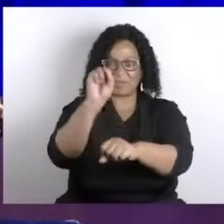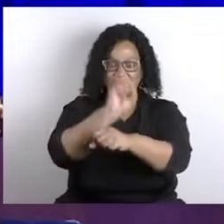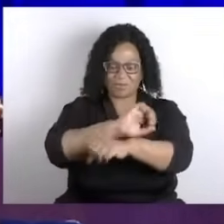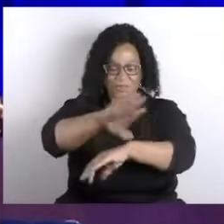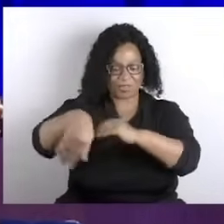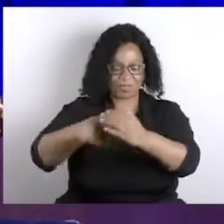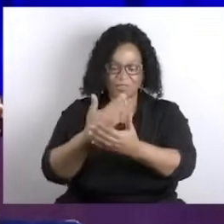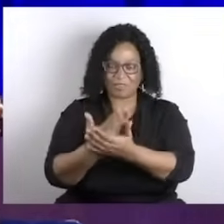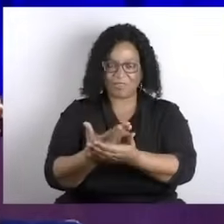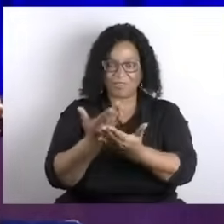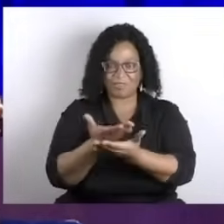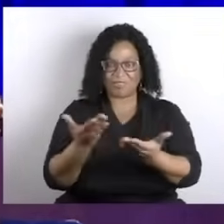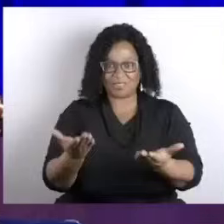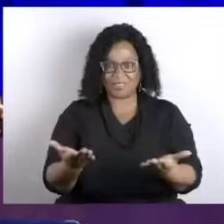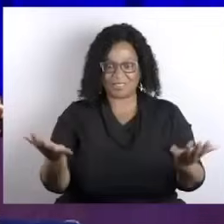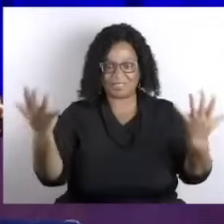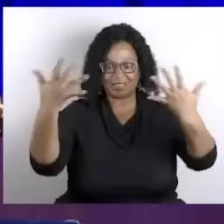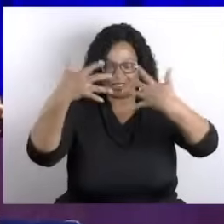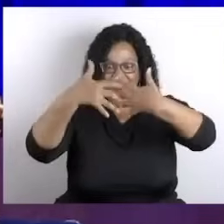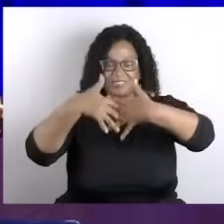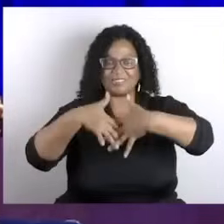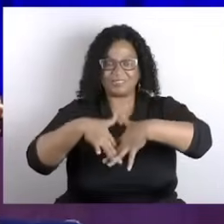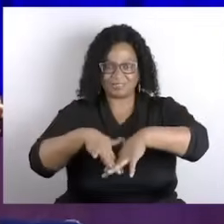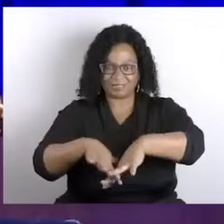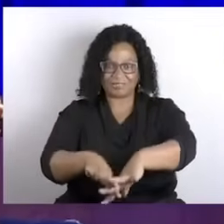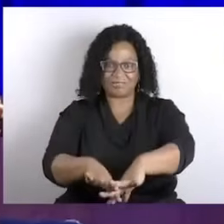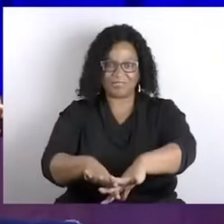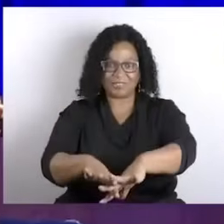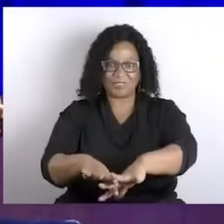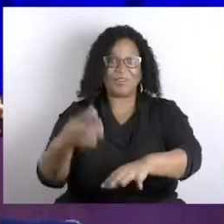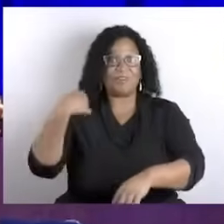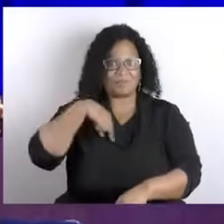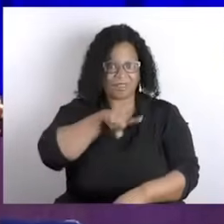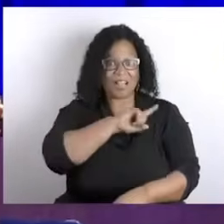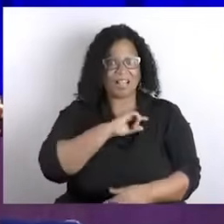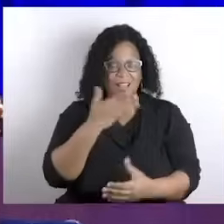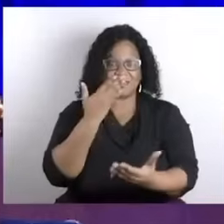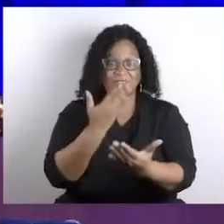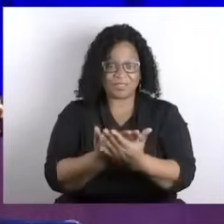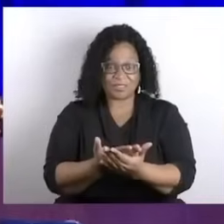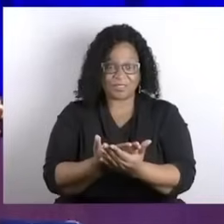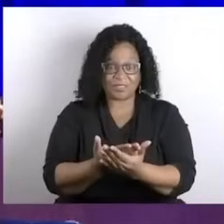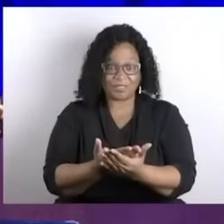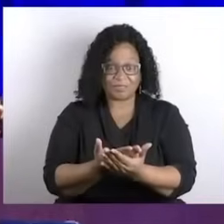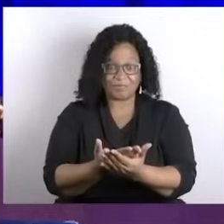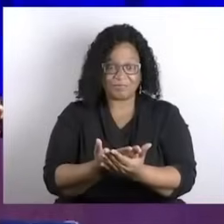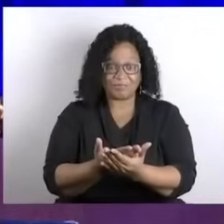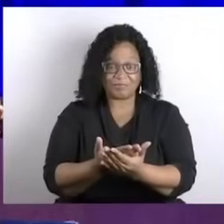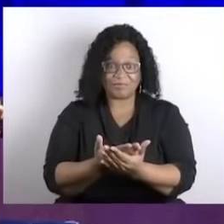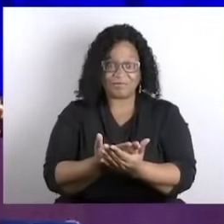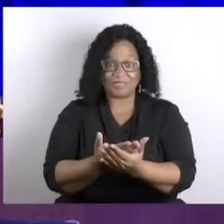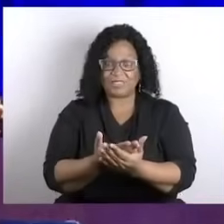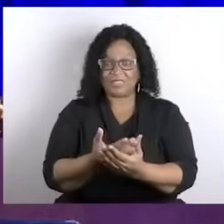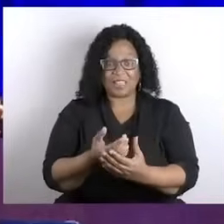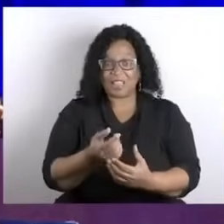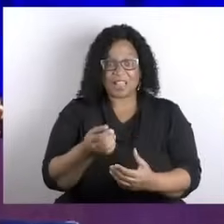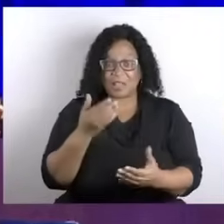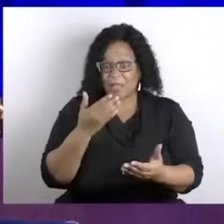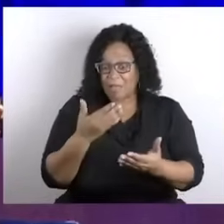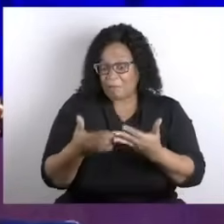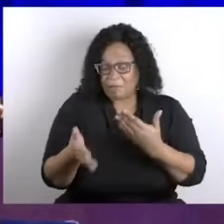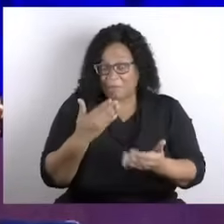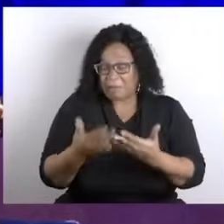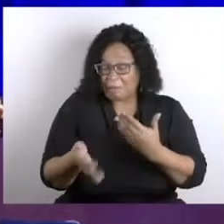together for your good. And you'll be delighted. Even if you don't like the